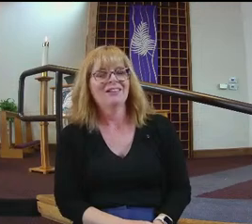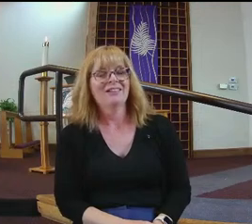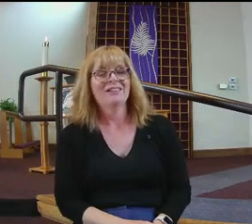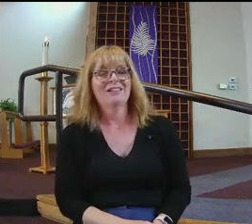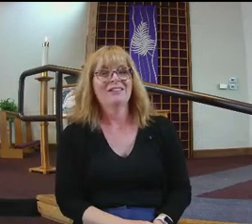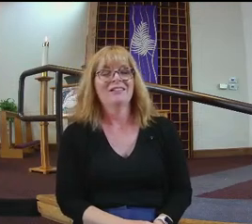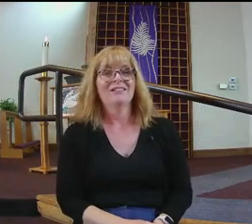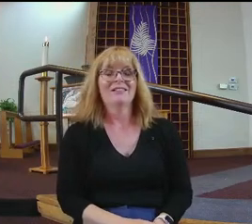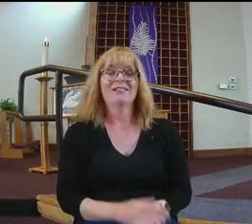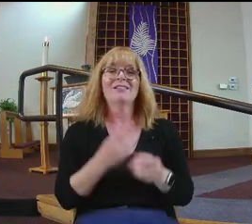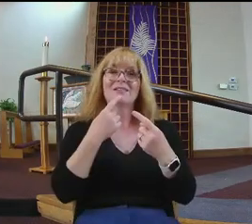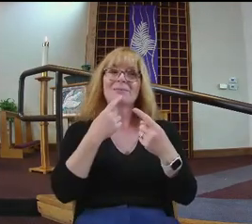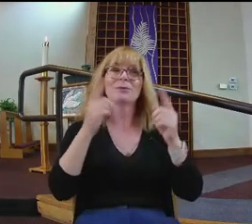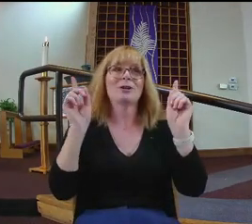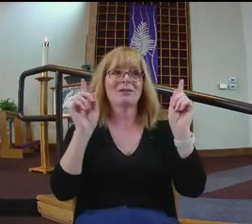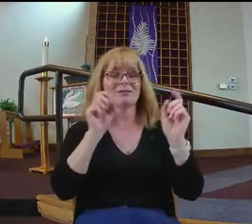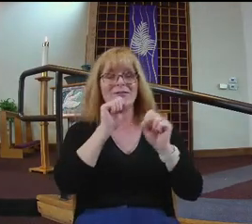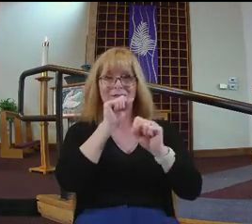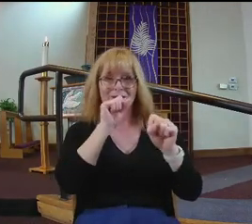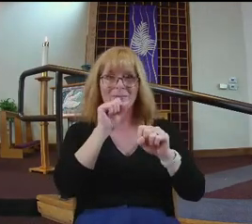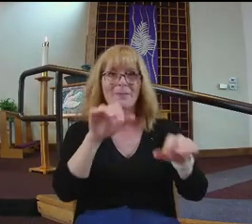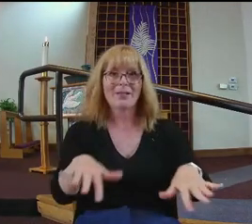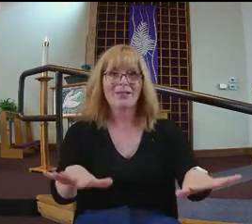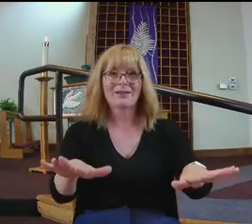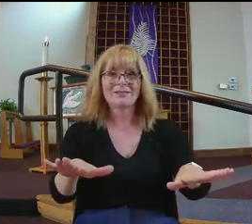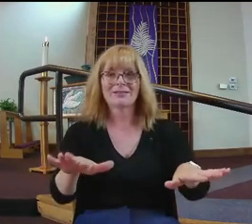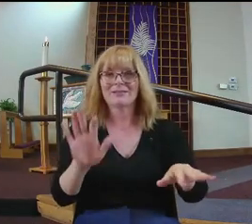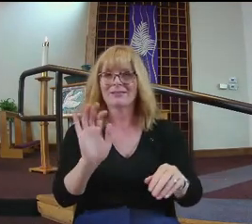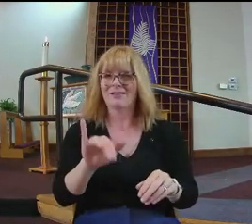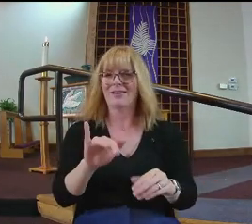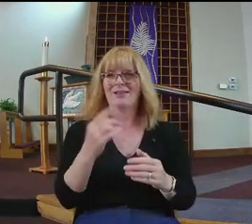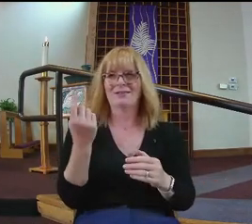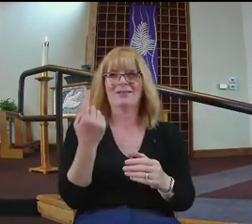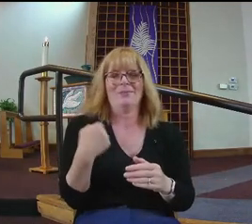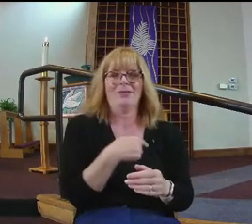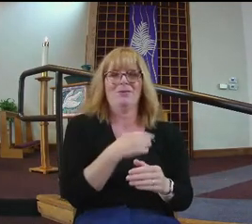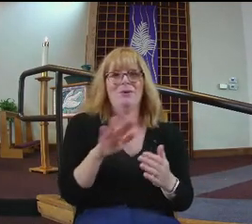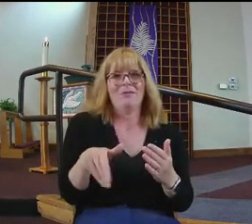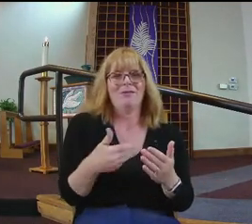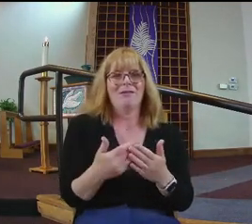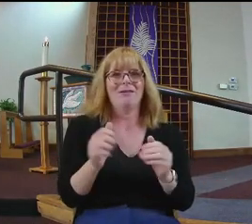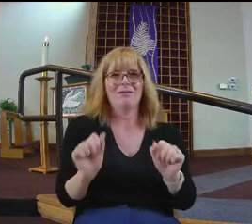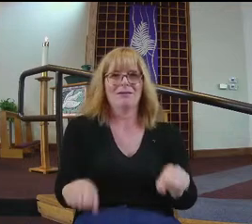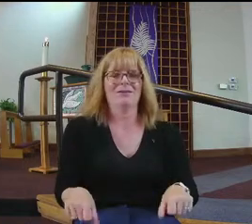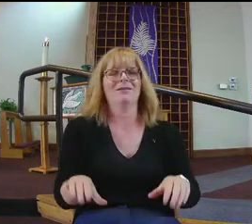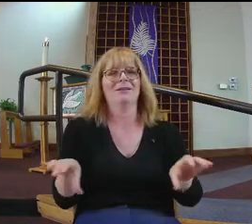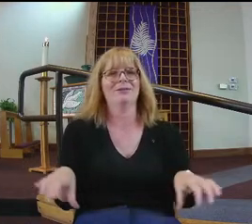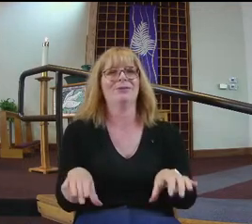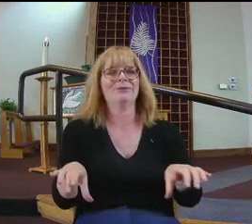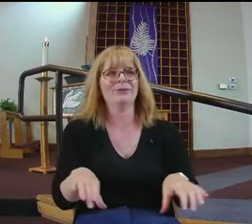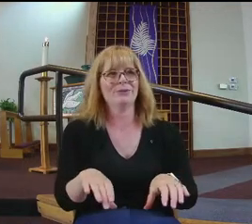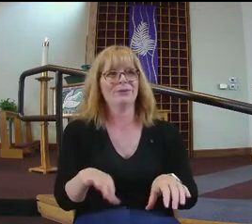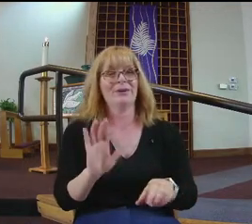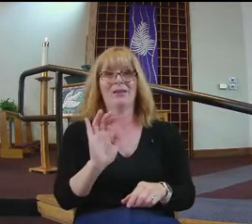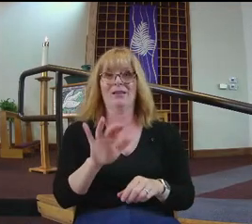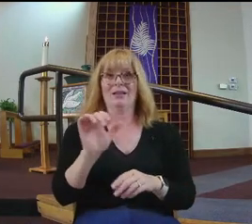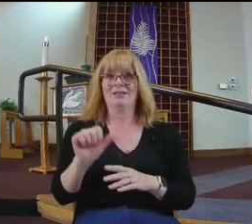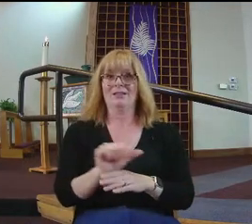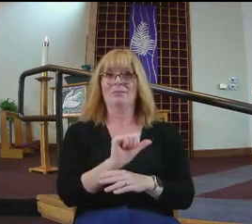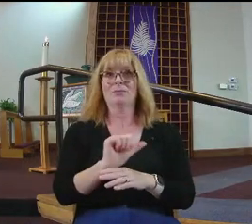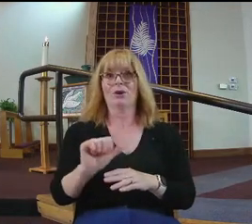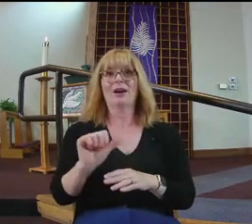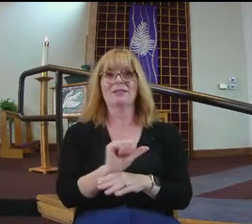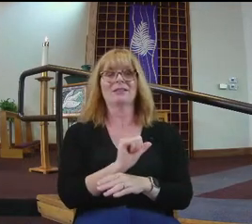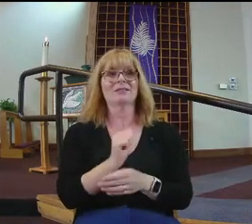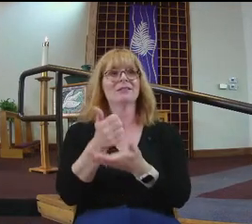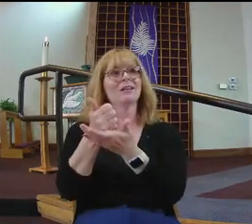But pronouncing blessings is something that we can all do. It is a practice that